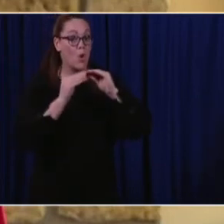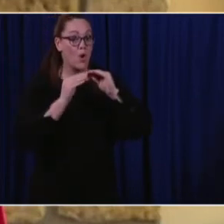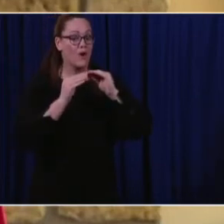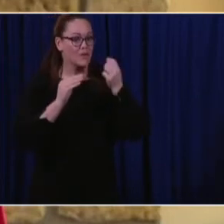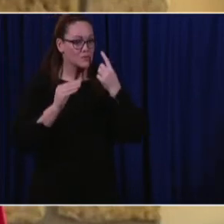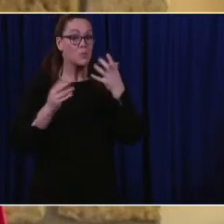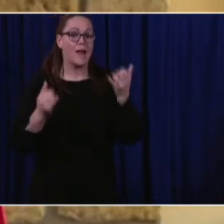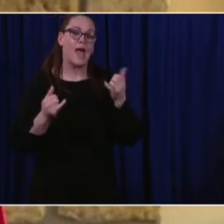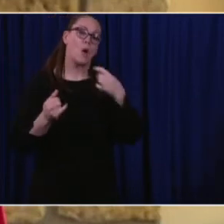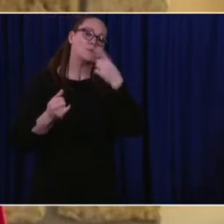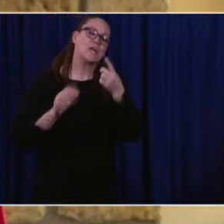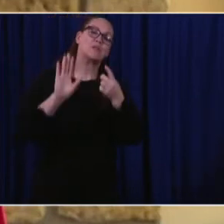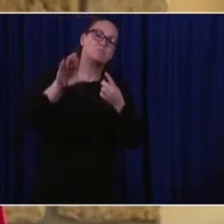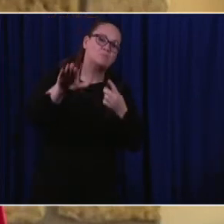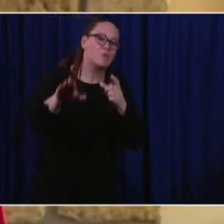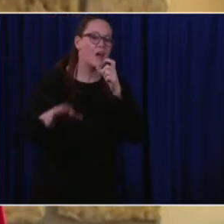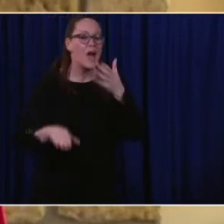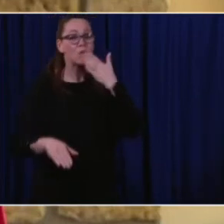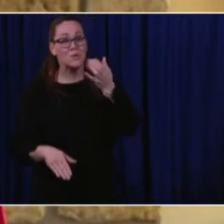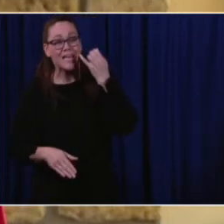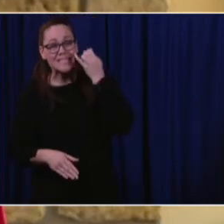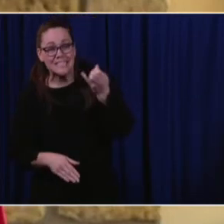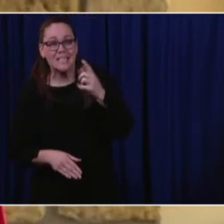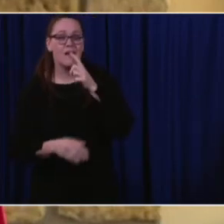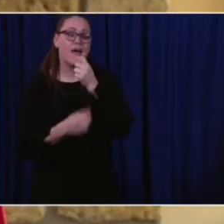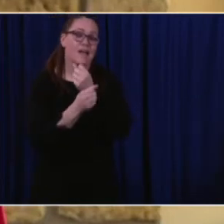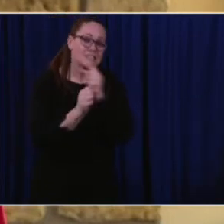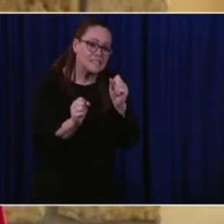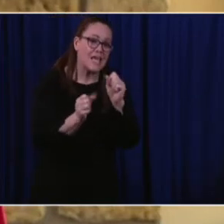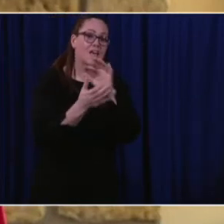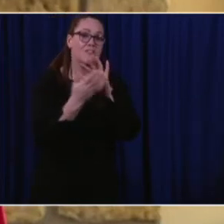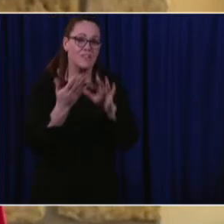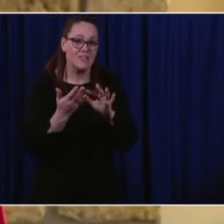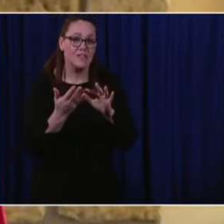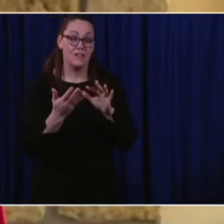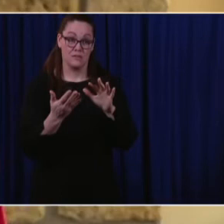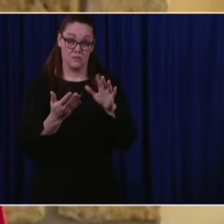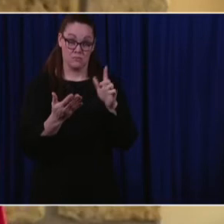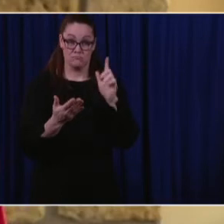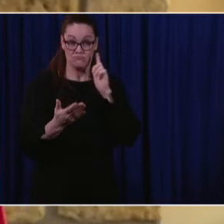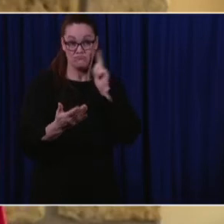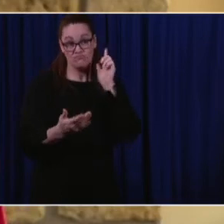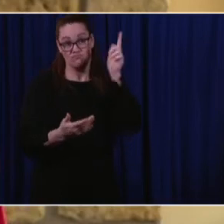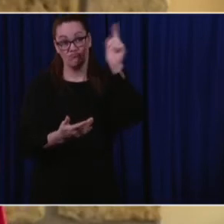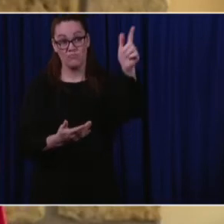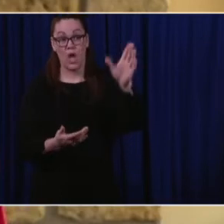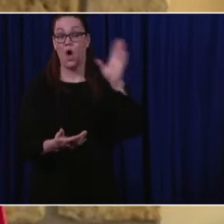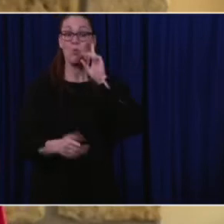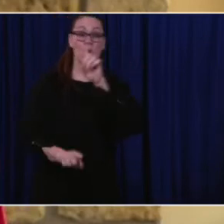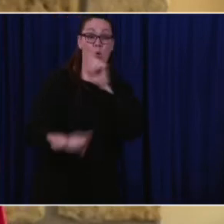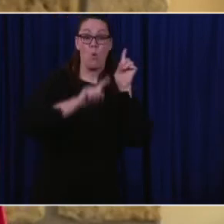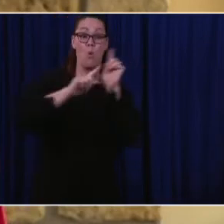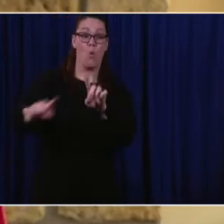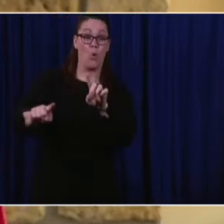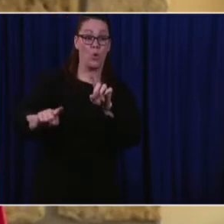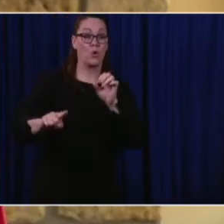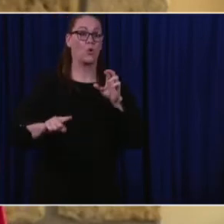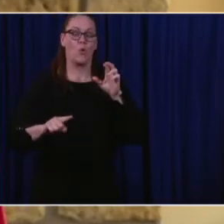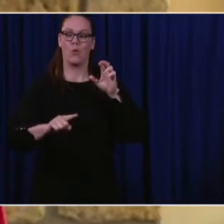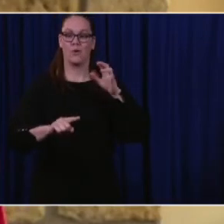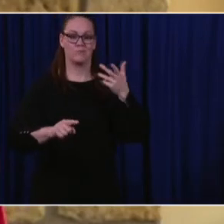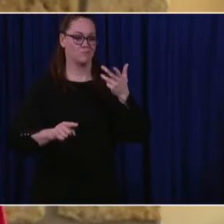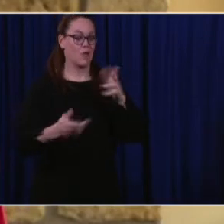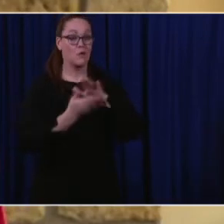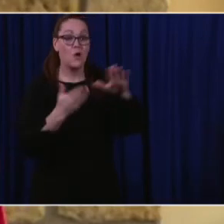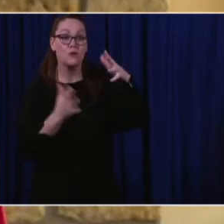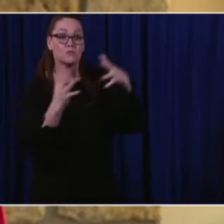and at some point even see if voluntarily or not voluntarily there could be a pause in college football to